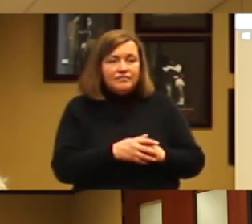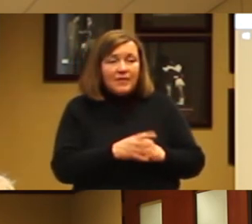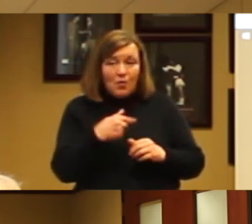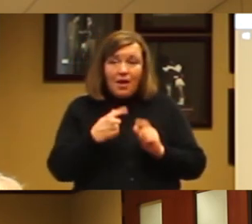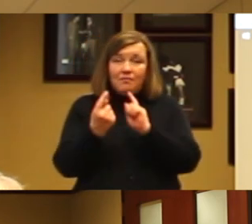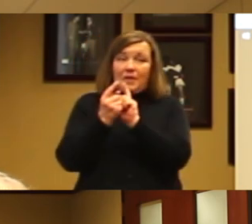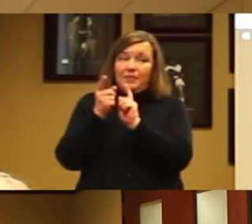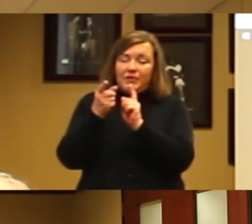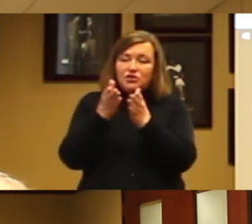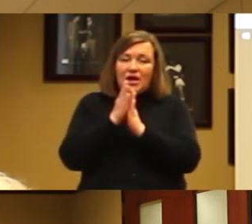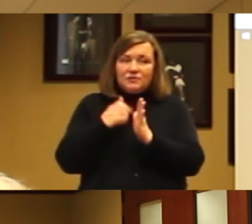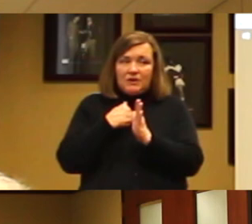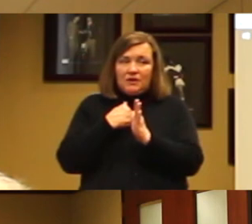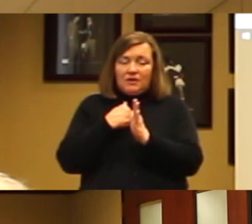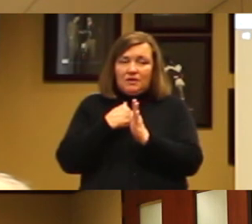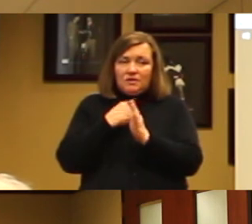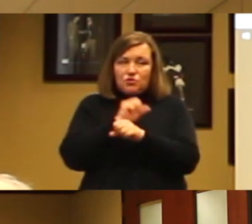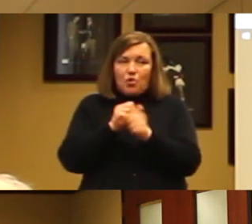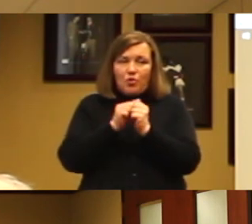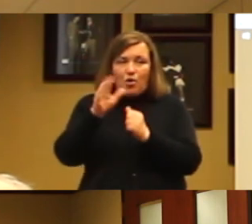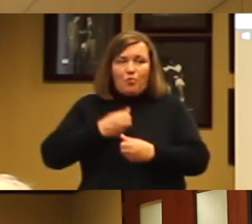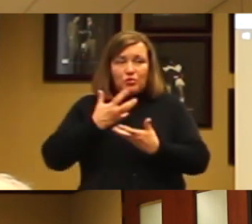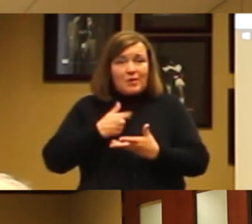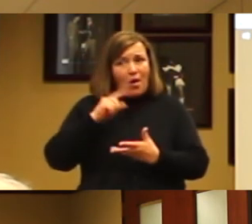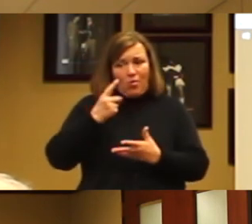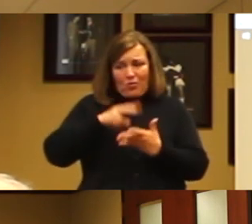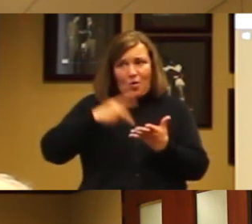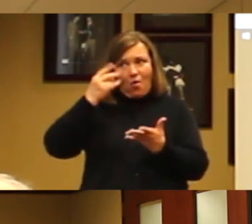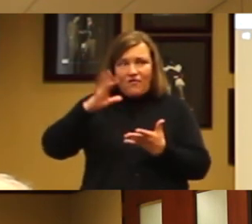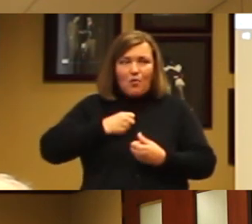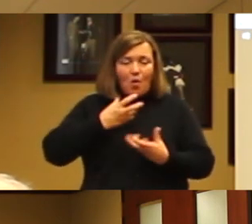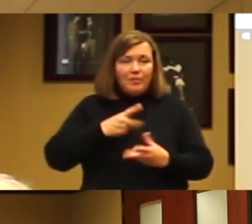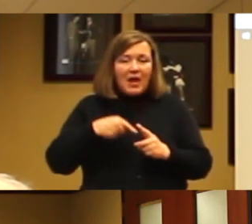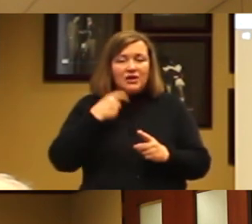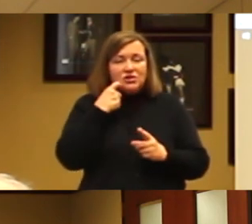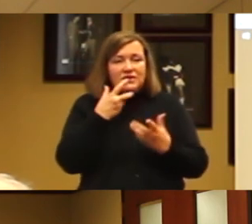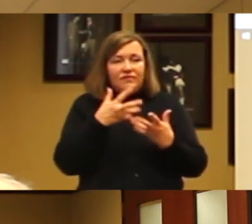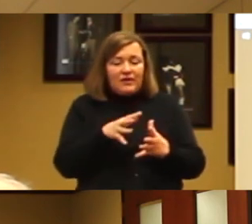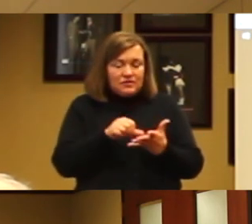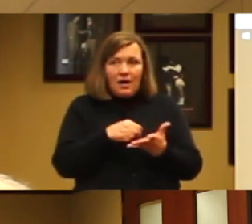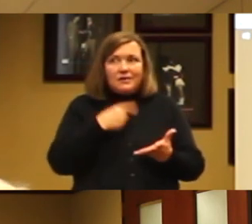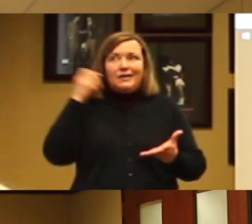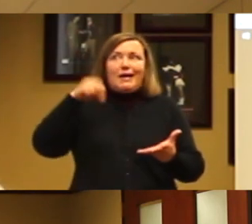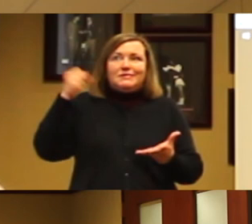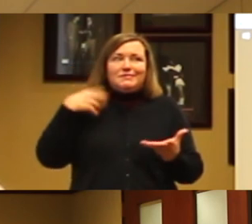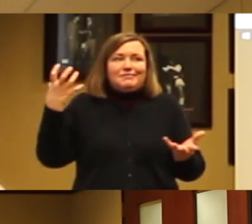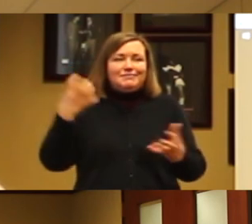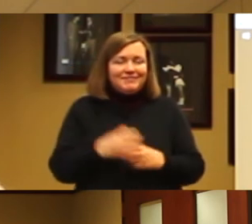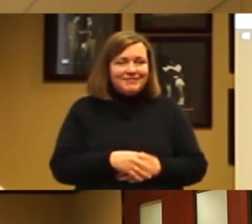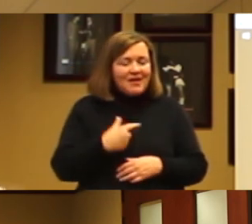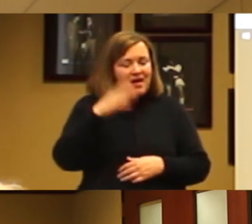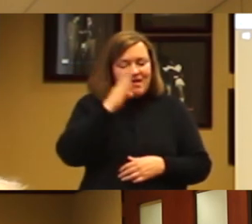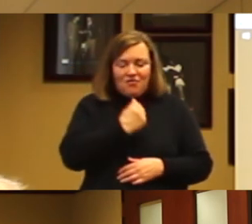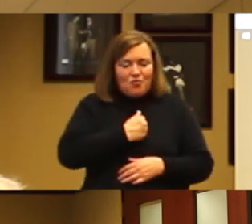When we met, she asked me to work on her poetry, and I had only read one poem. But I had just finished the PhD, and I said yes. And I will never regret